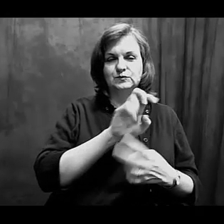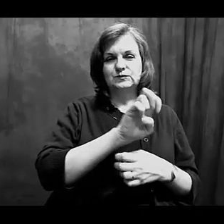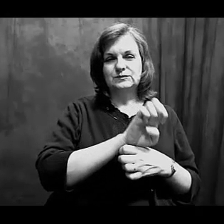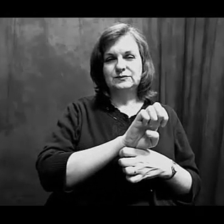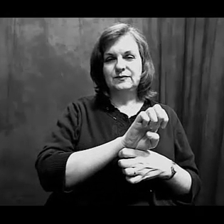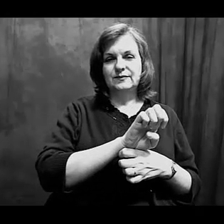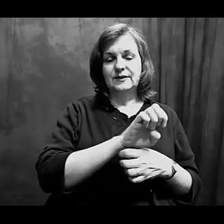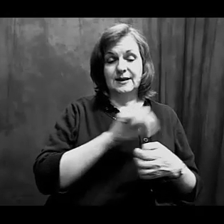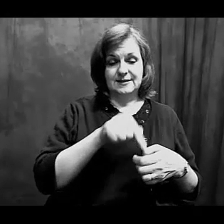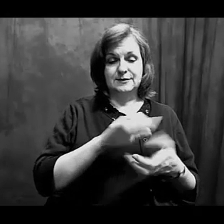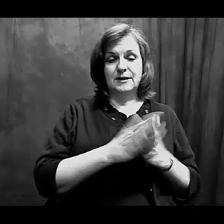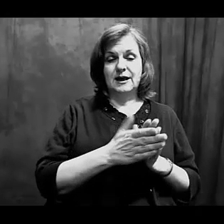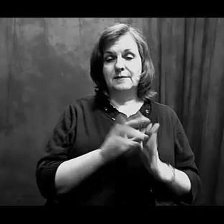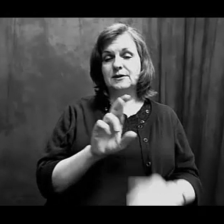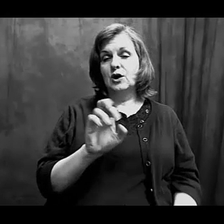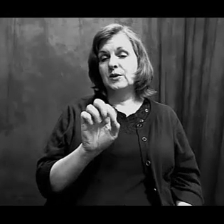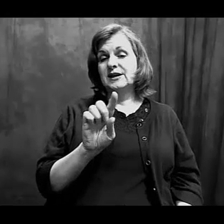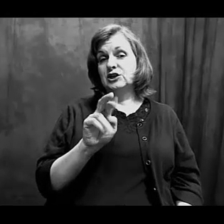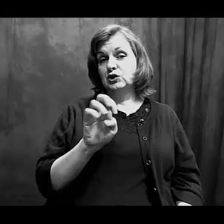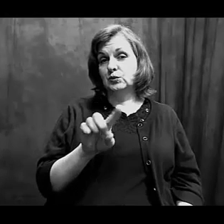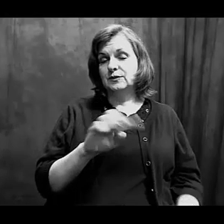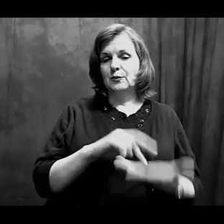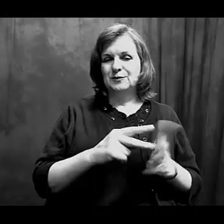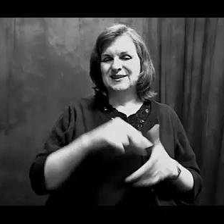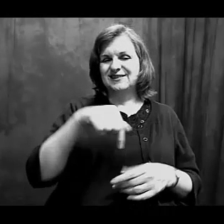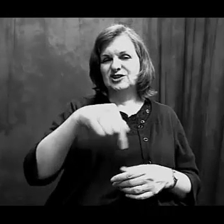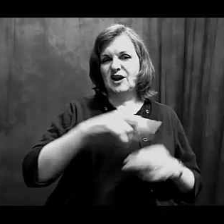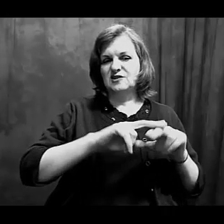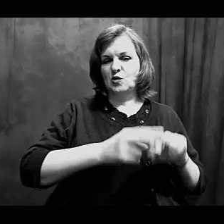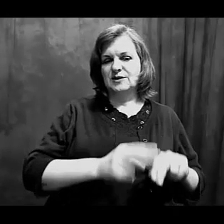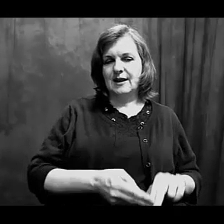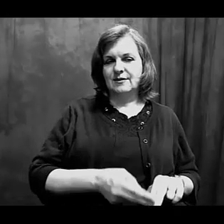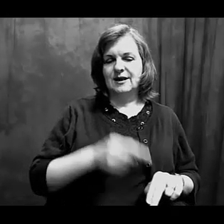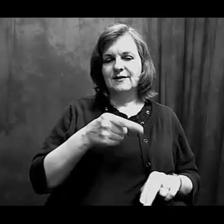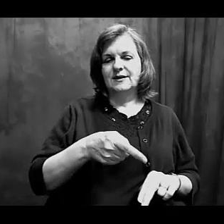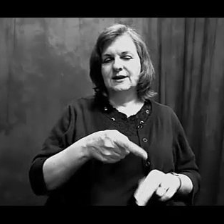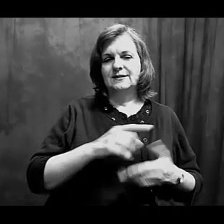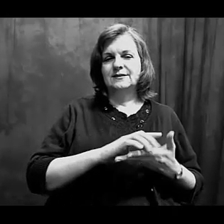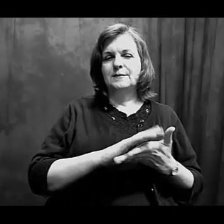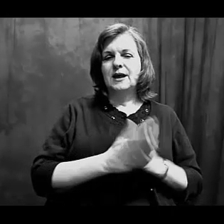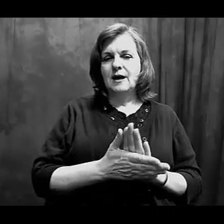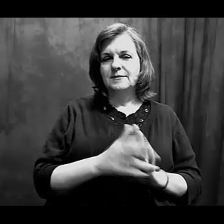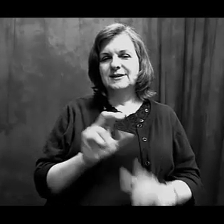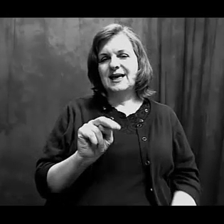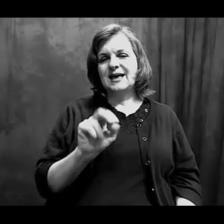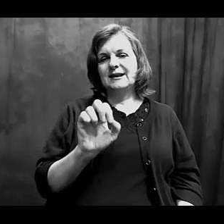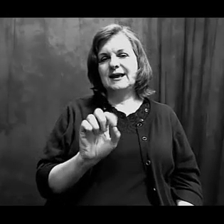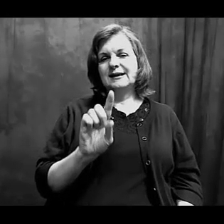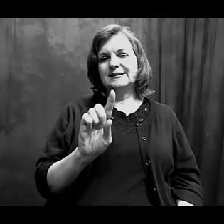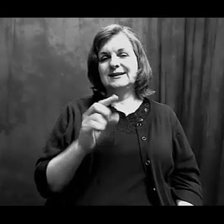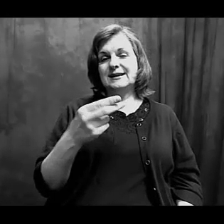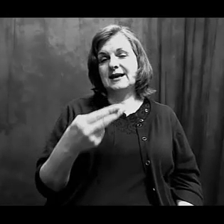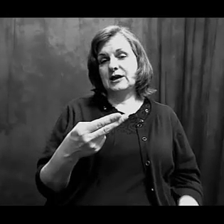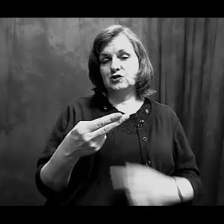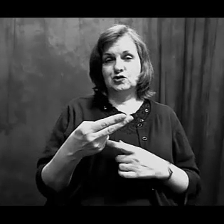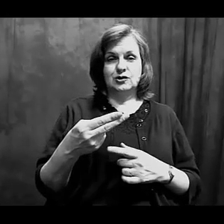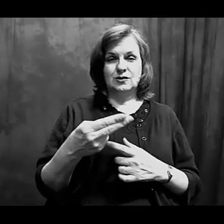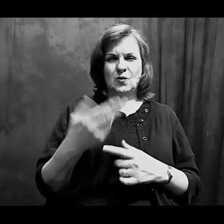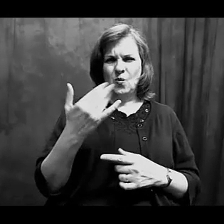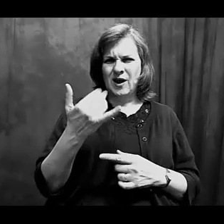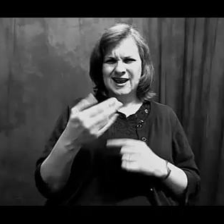electrons. When it picks up electrons, it becomes reduced, the charge goes down, it becomes